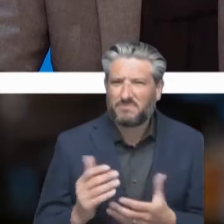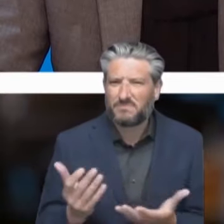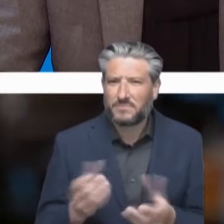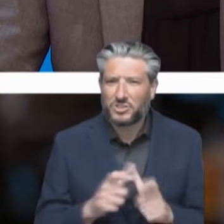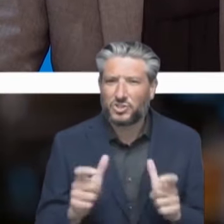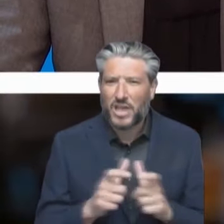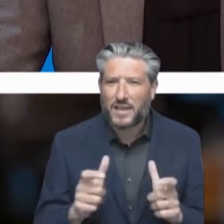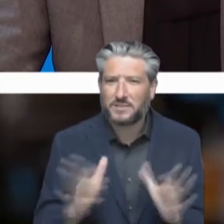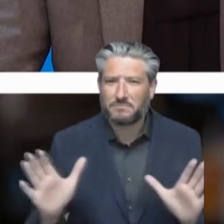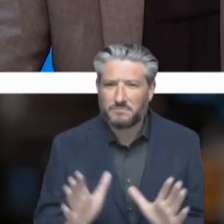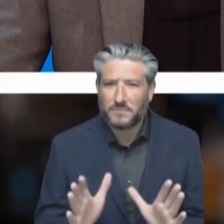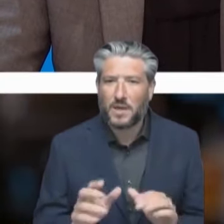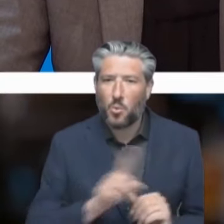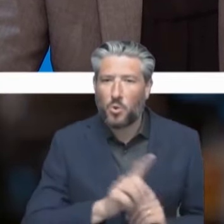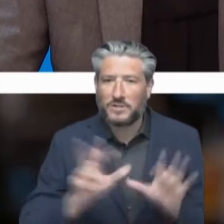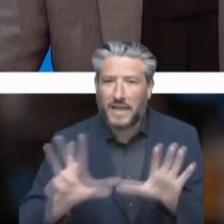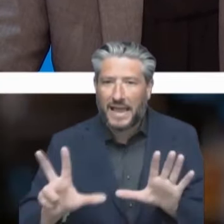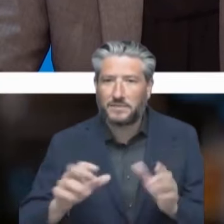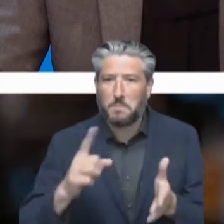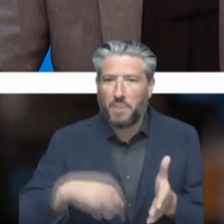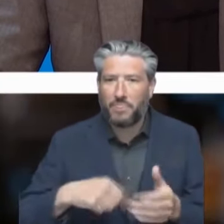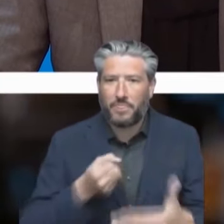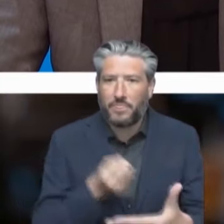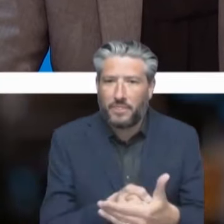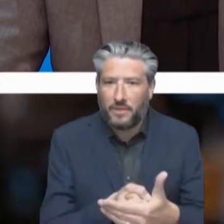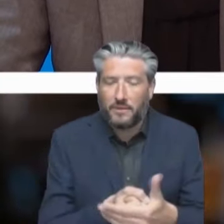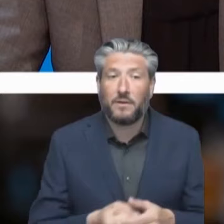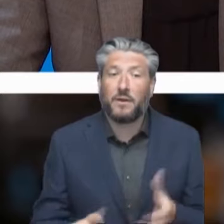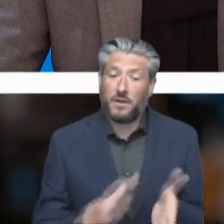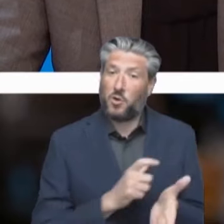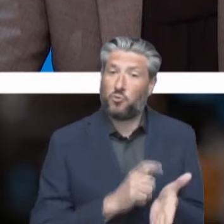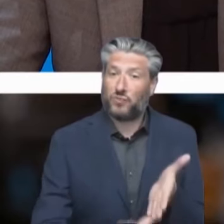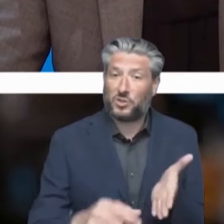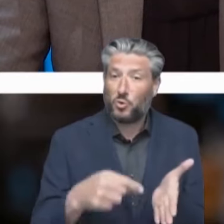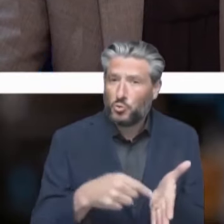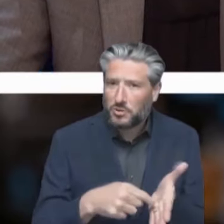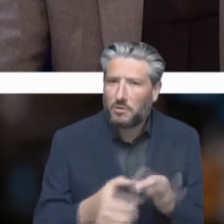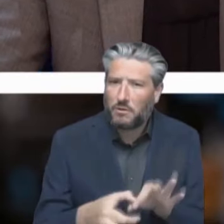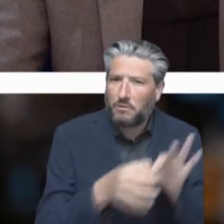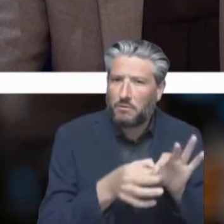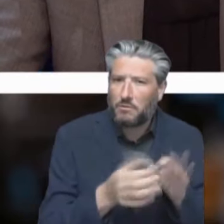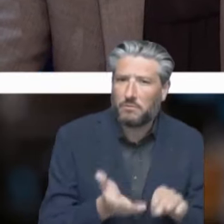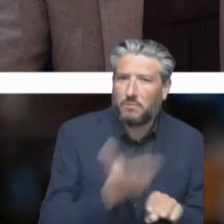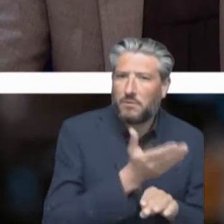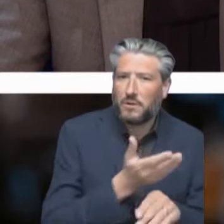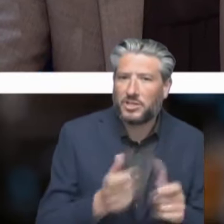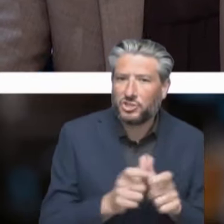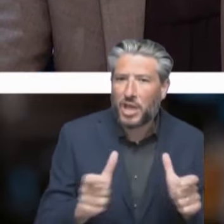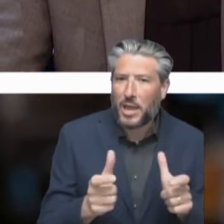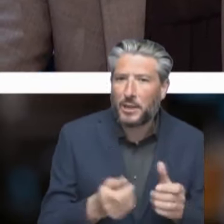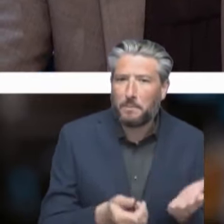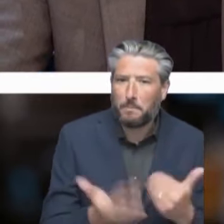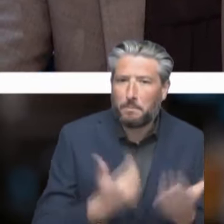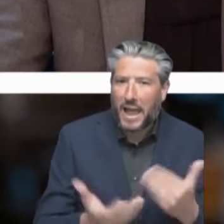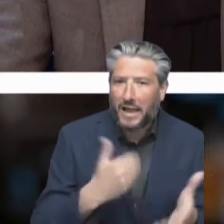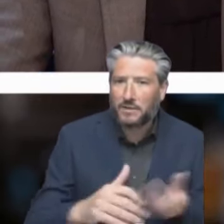within the limit of 10% of the capital. The resolution is linked to the previous one on the share buyback program. The resolution